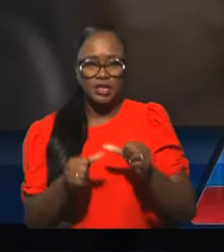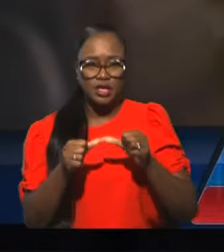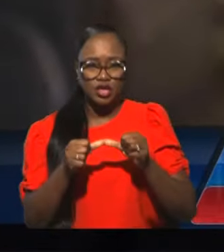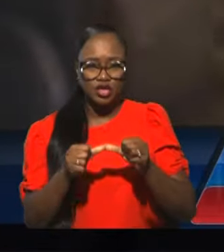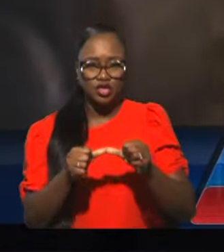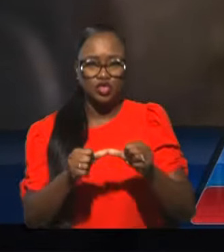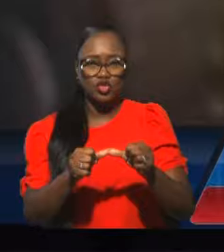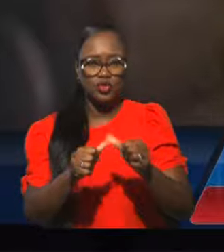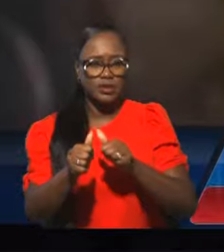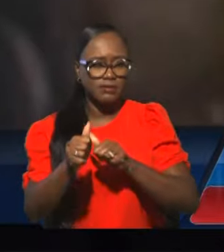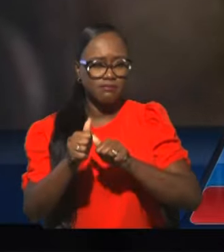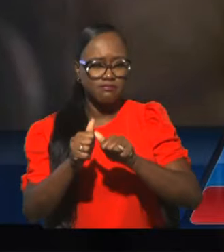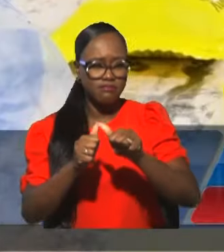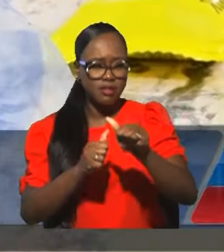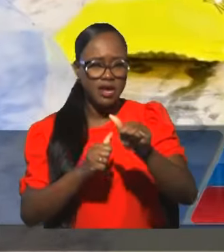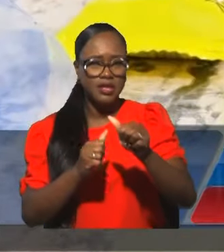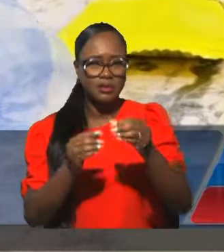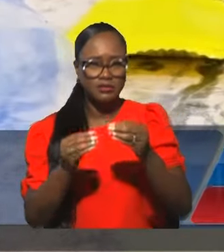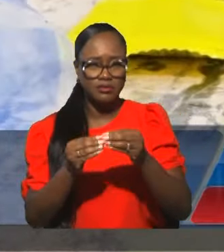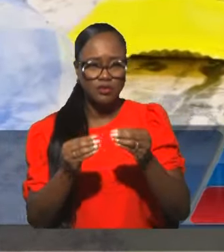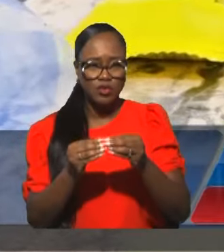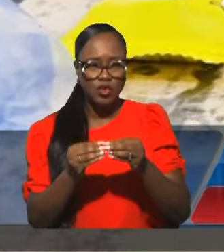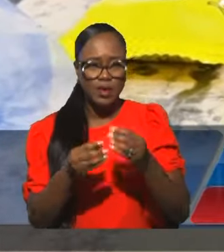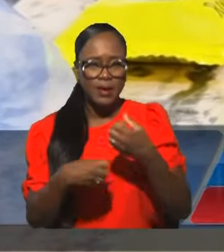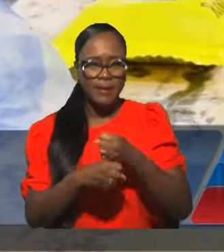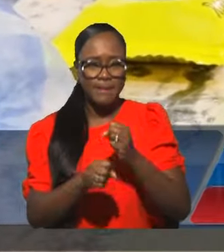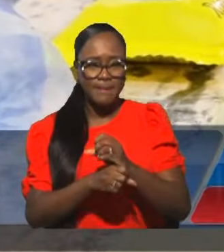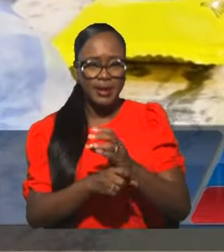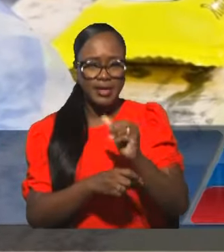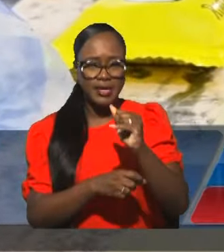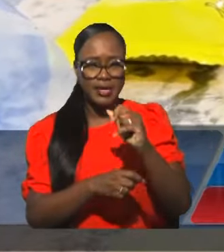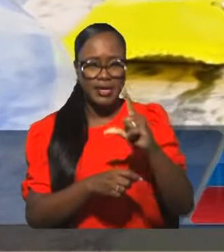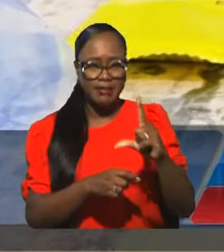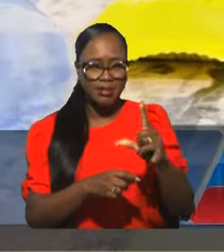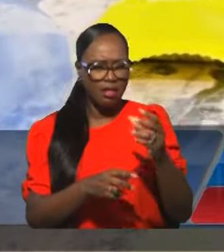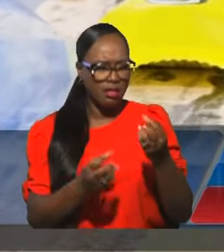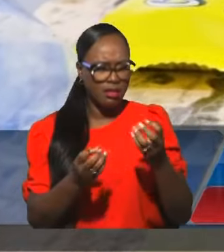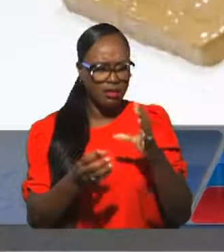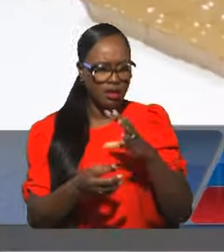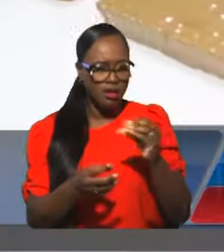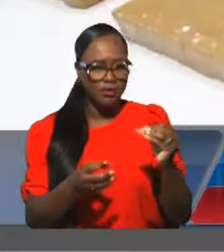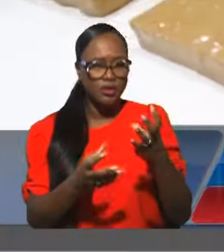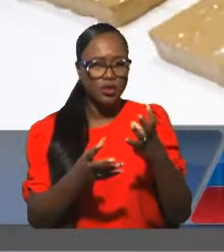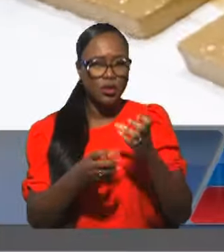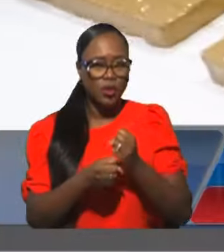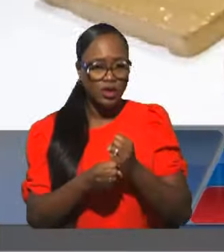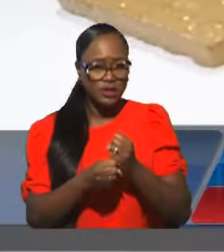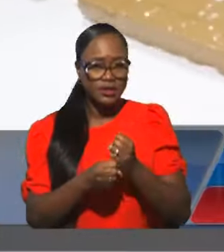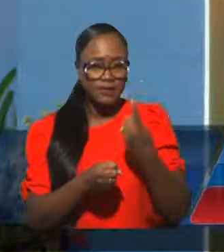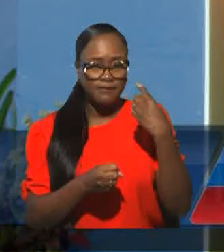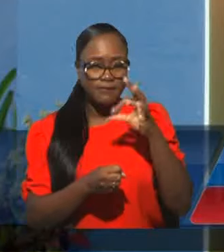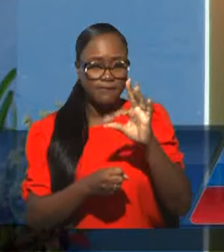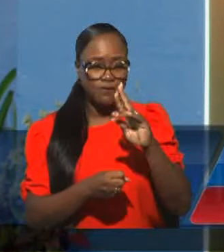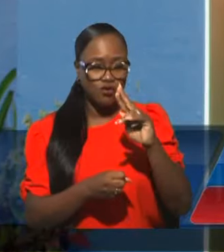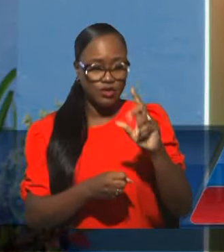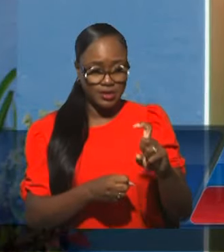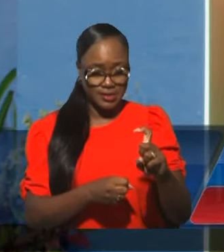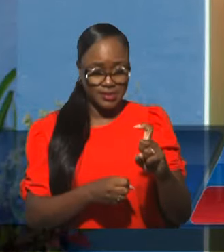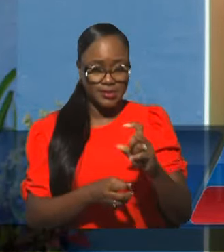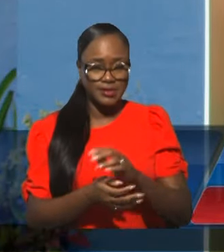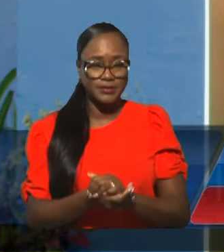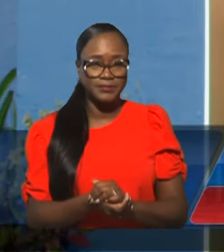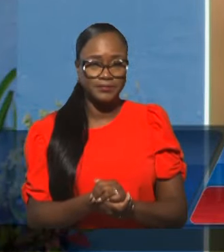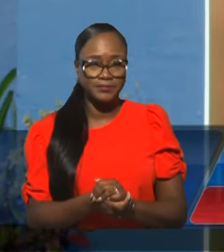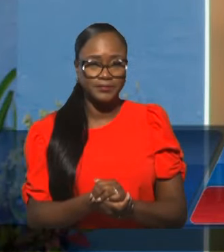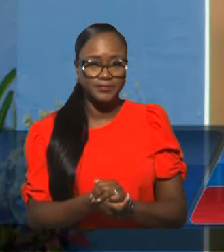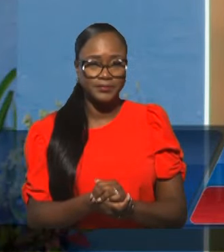significantly surpass its products for local consumption, making ABIL in the enviable position as a net earner of foreign exchange. And